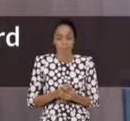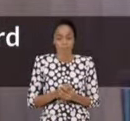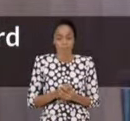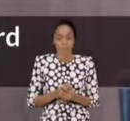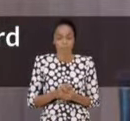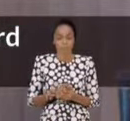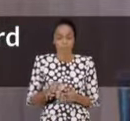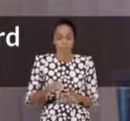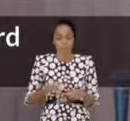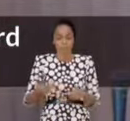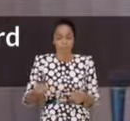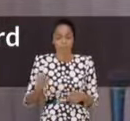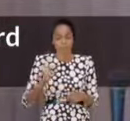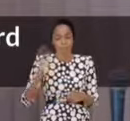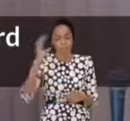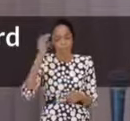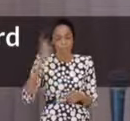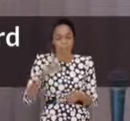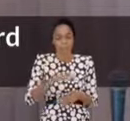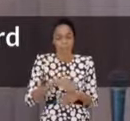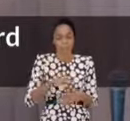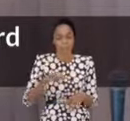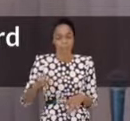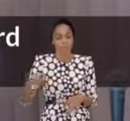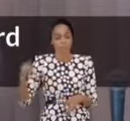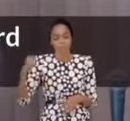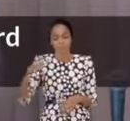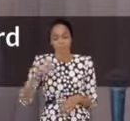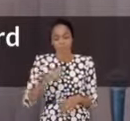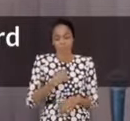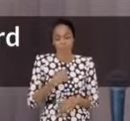But still I hear you calling me.